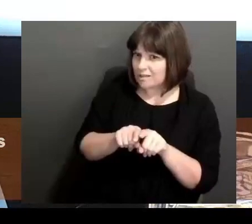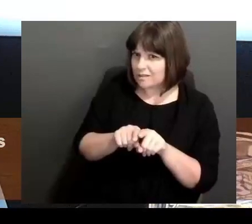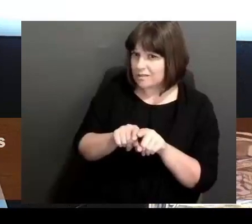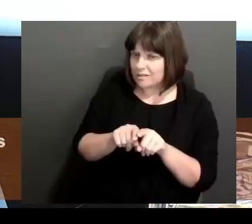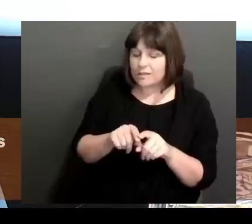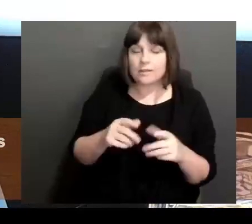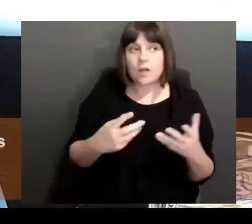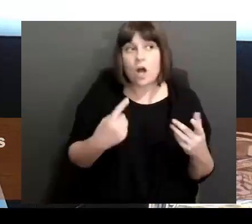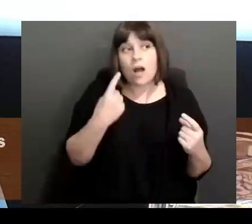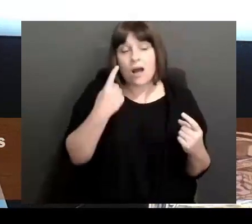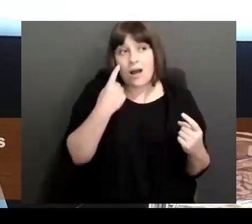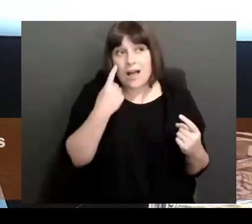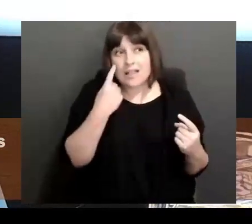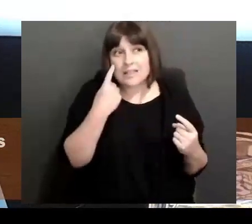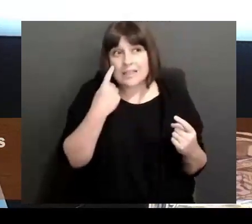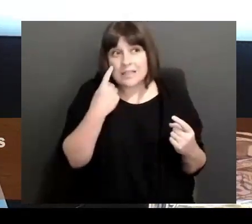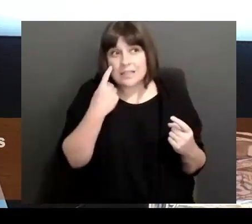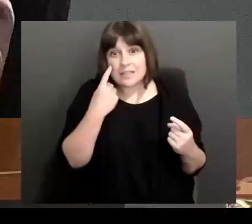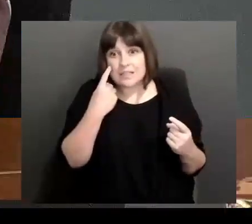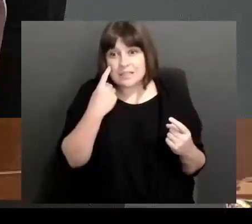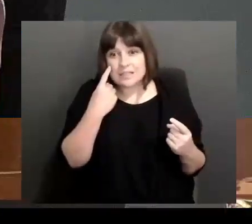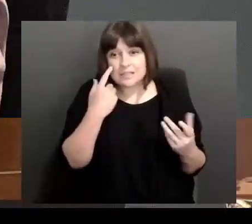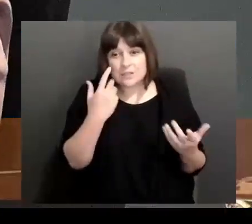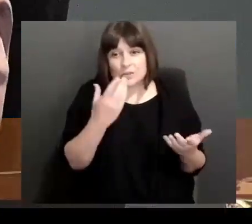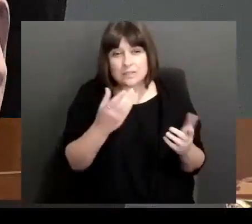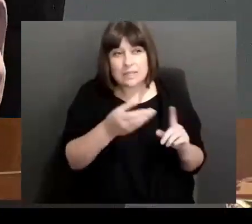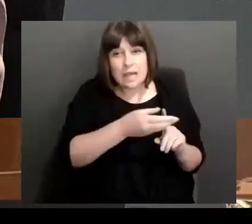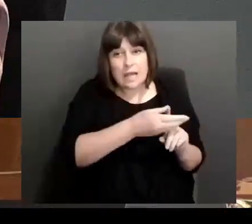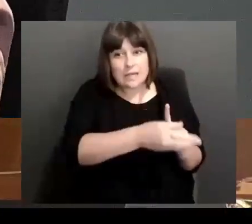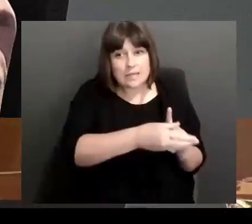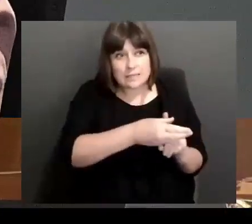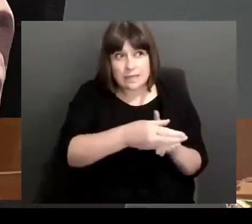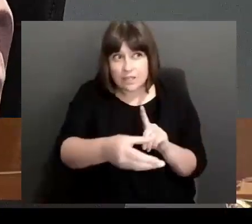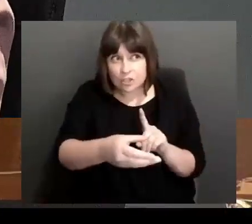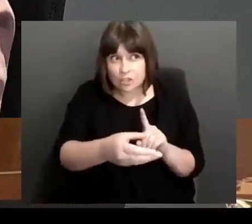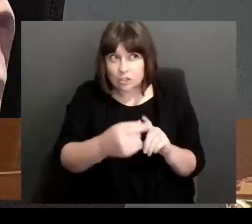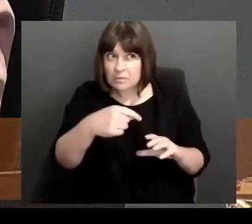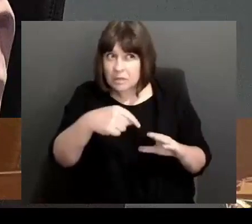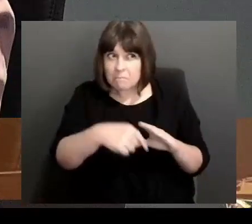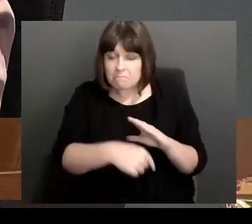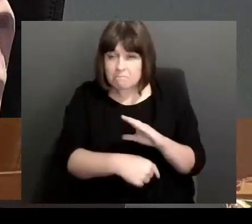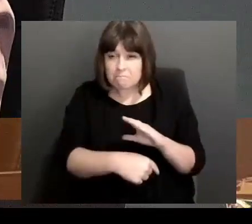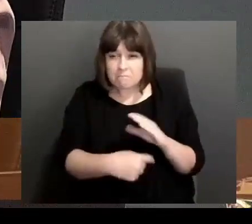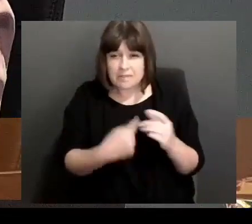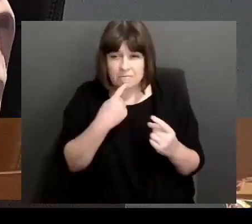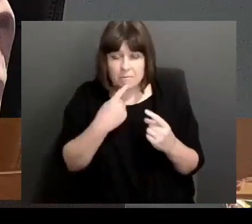I think there may be allocations or rights around that, but I don't profess to know the details. I apologise, but